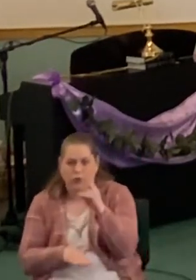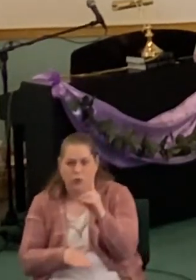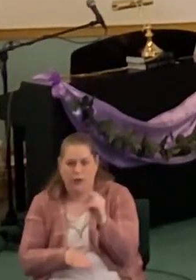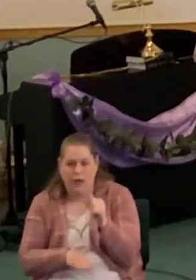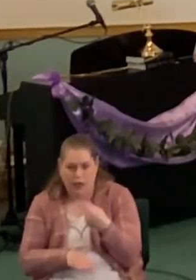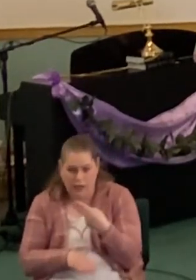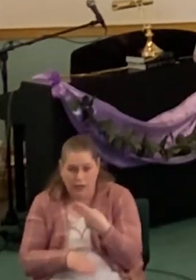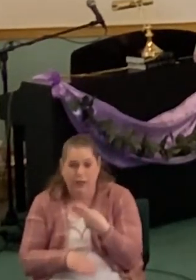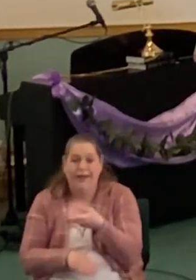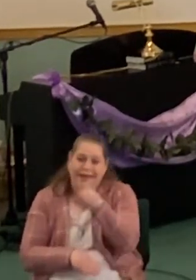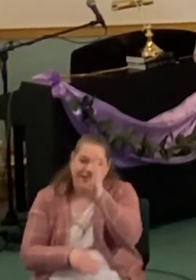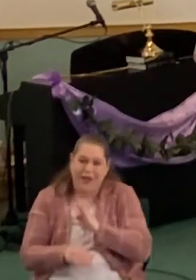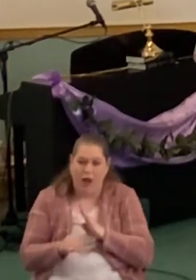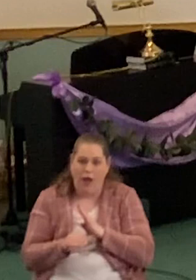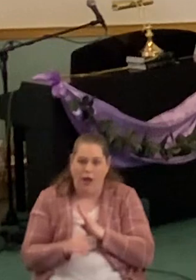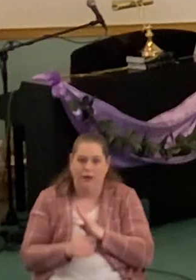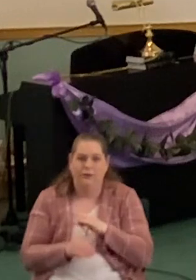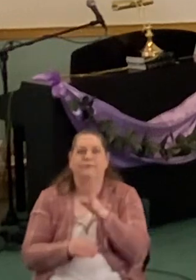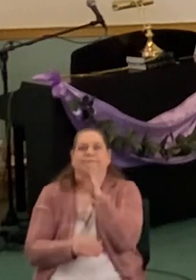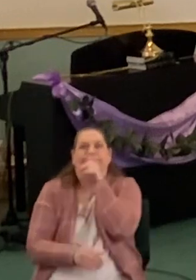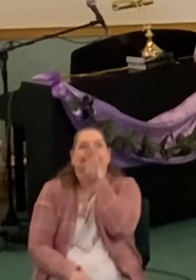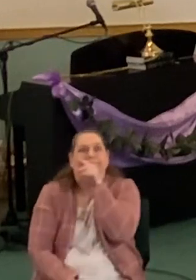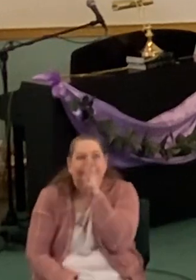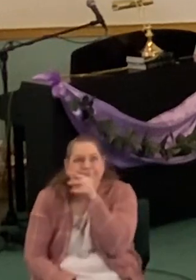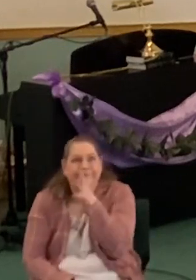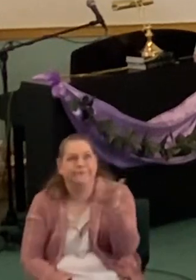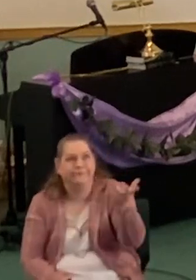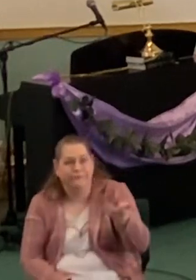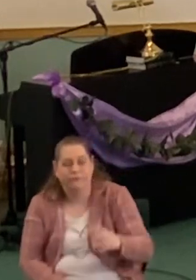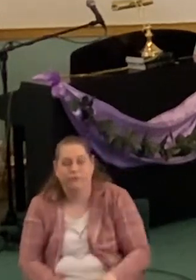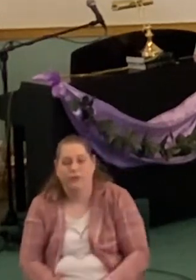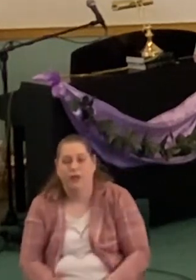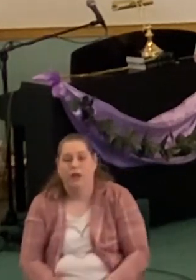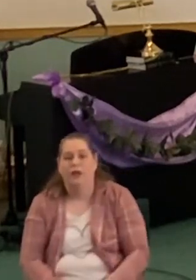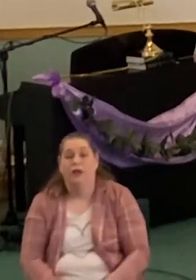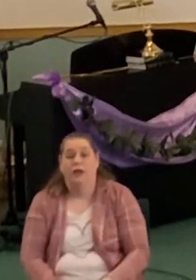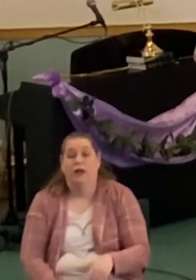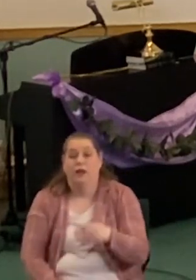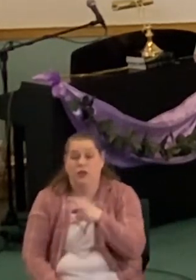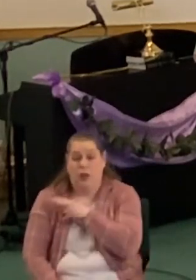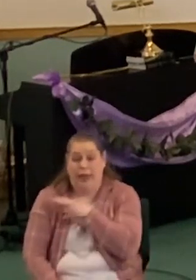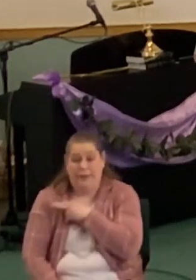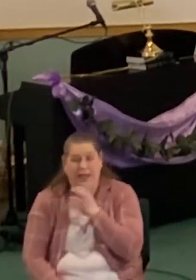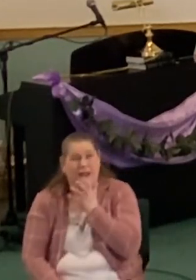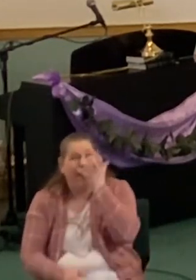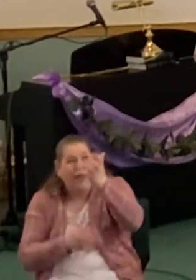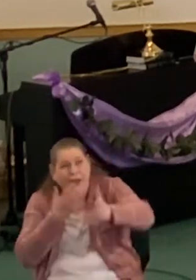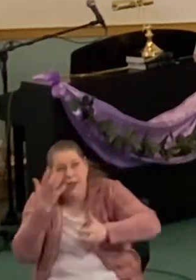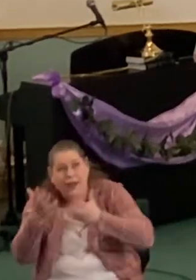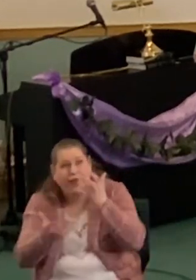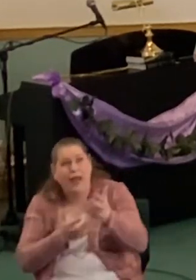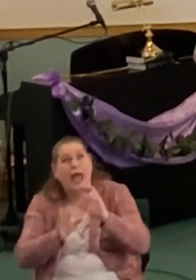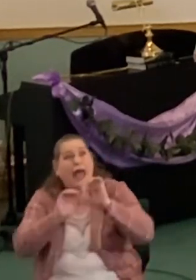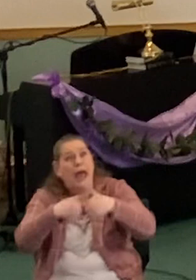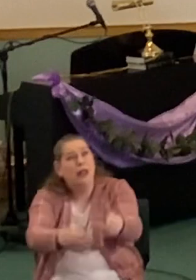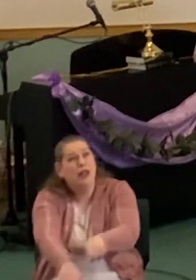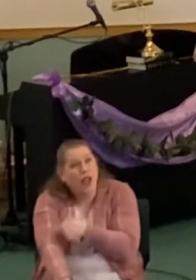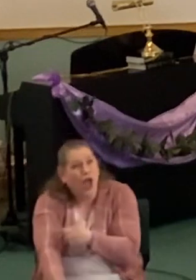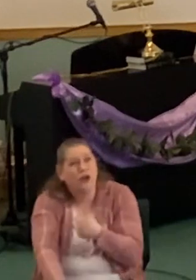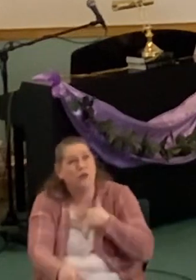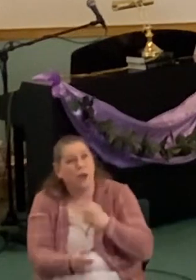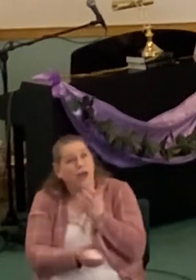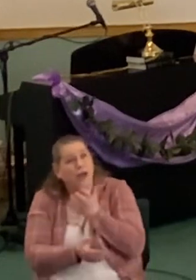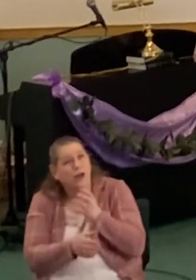silence as Habakkuk had been crying out to God, oh Lord, how long will I call for help? In verse